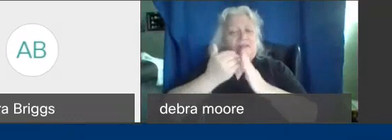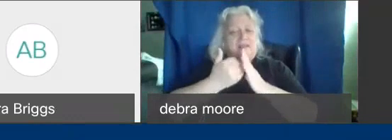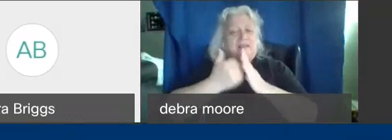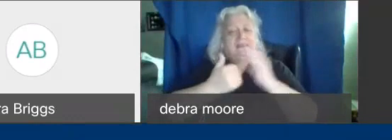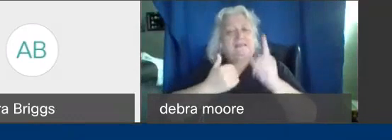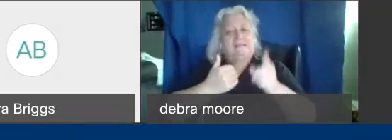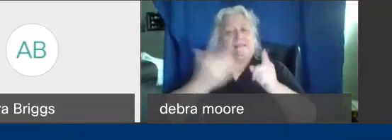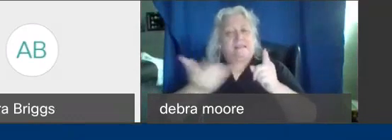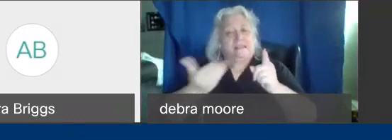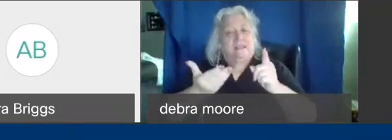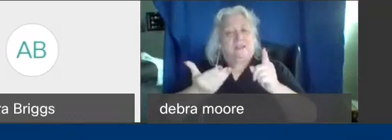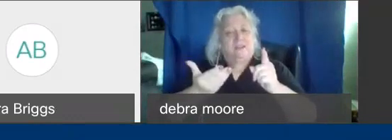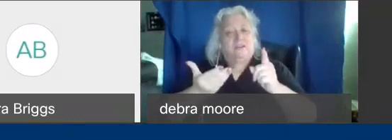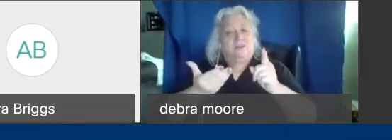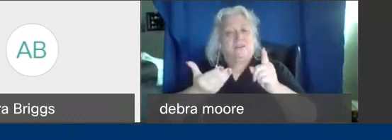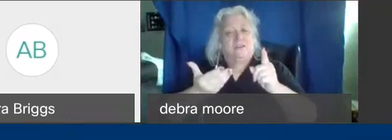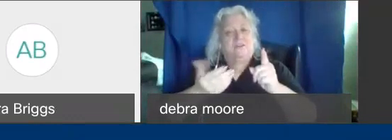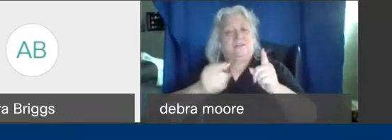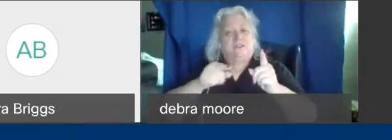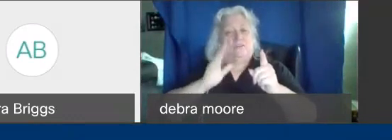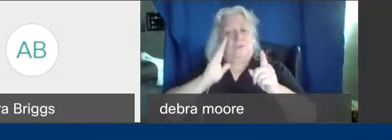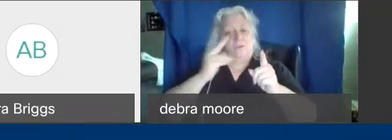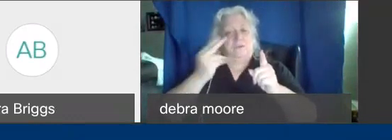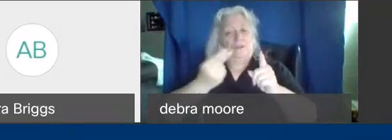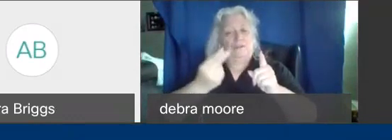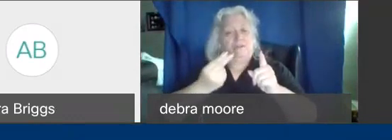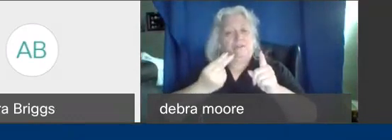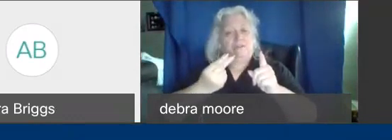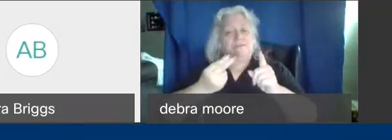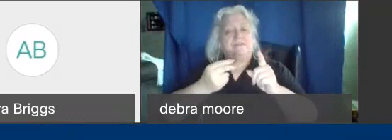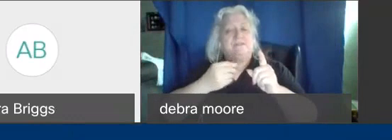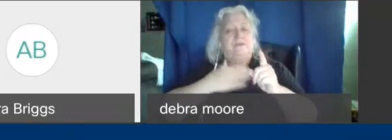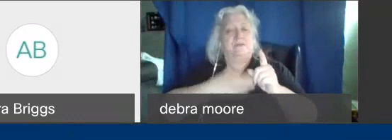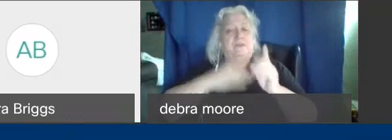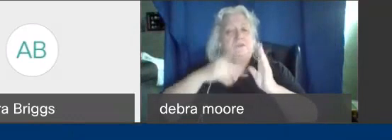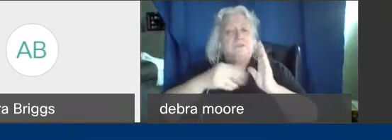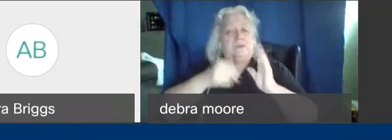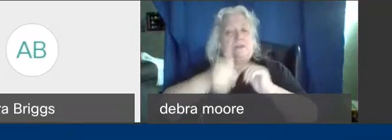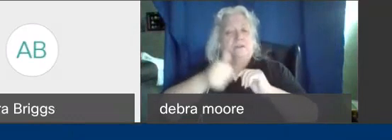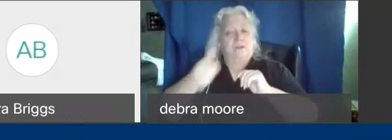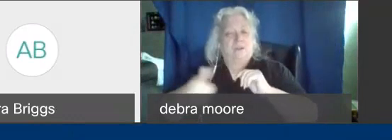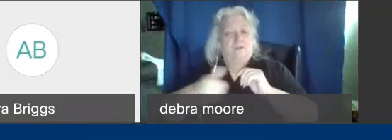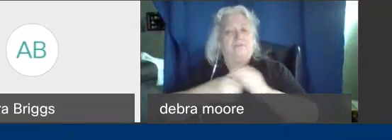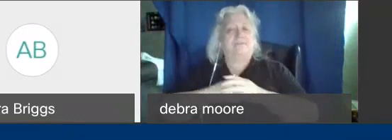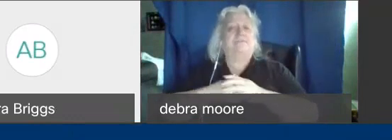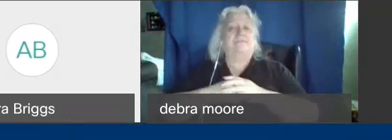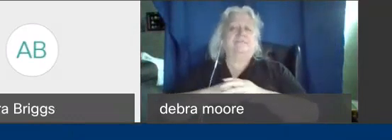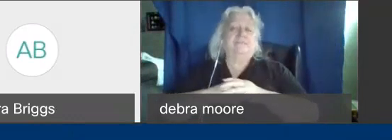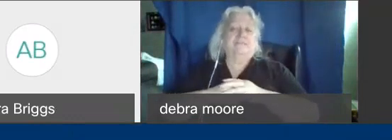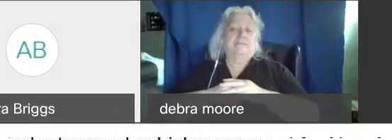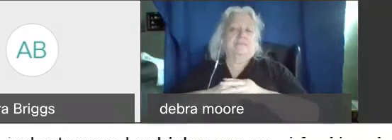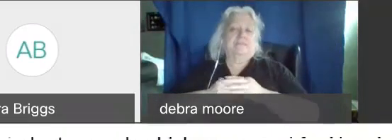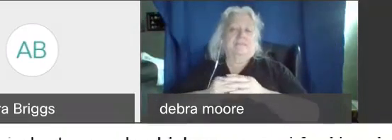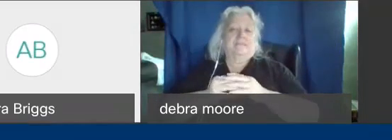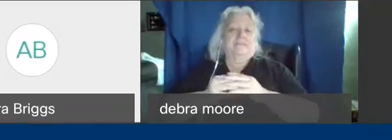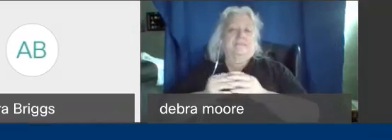and you can read this at your own pace when you get the slide sent to you as well.